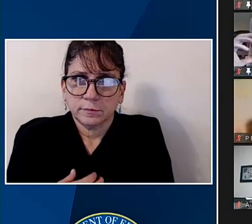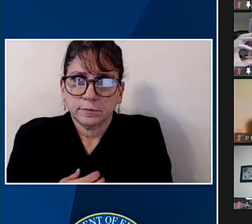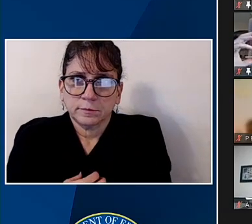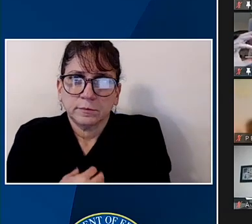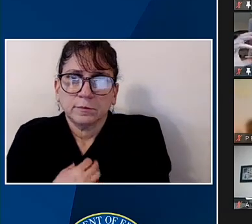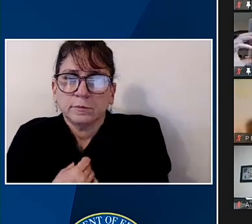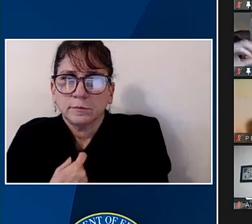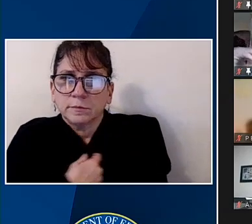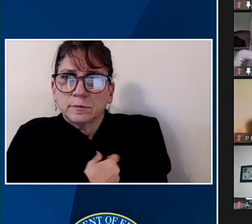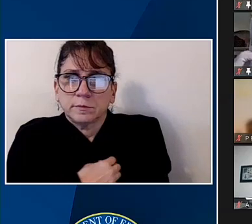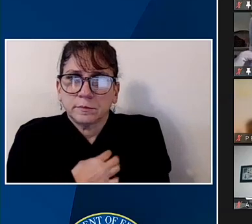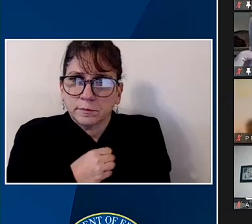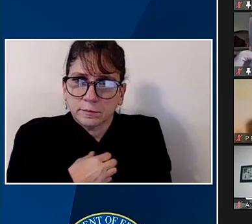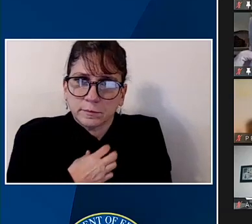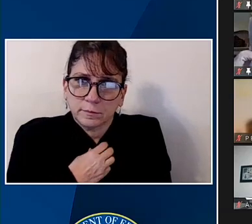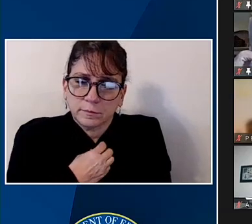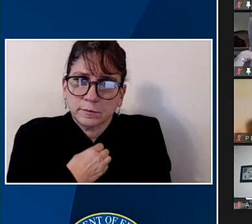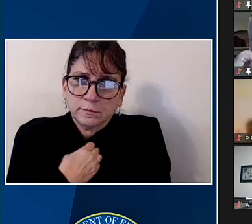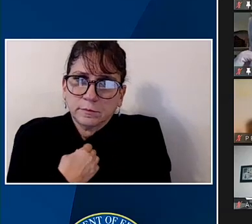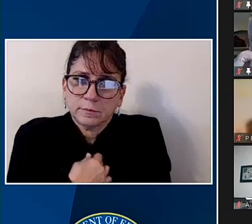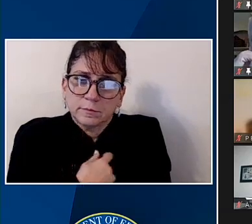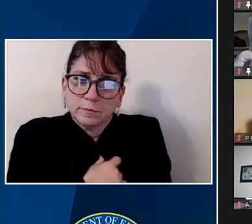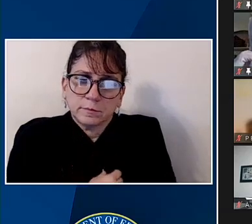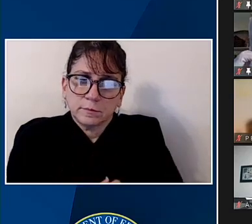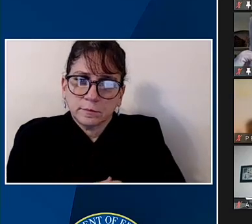Trying to join.